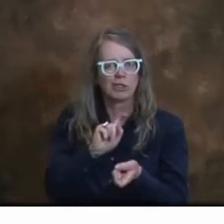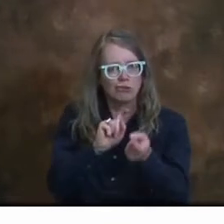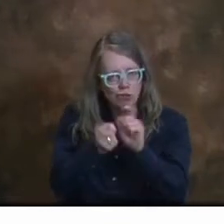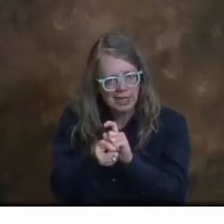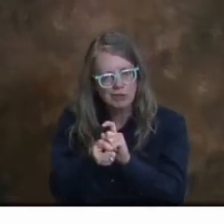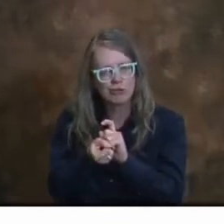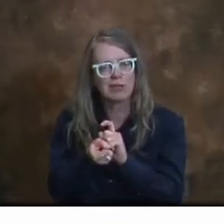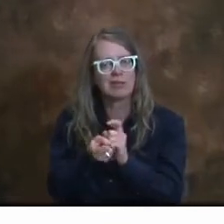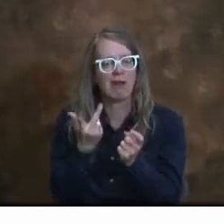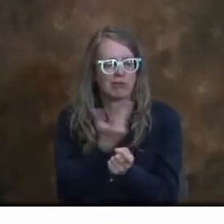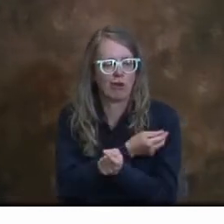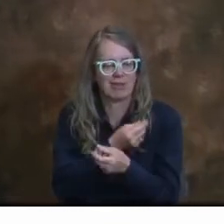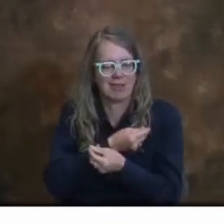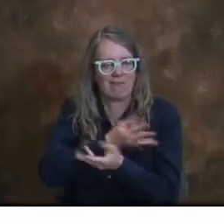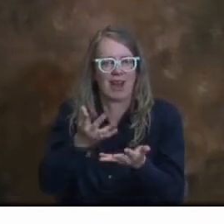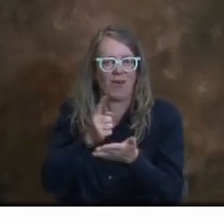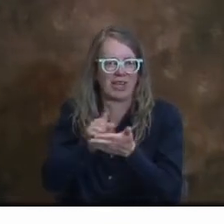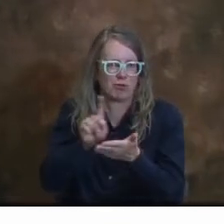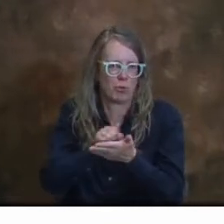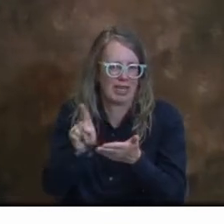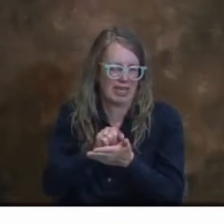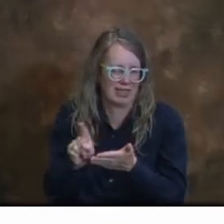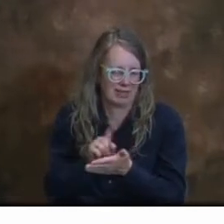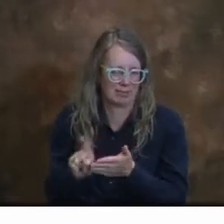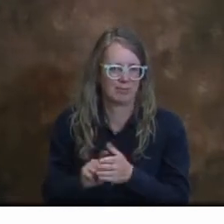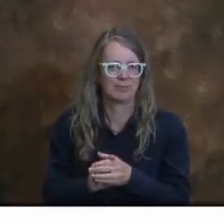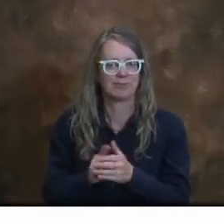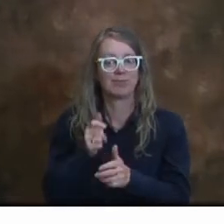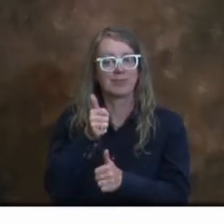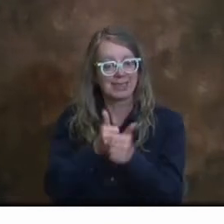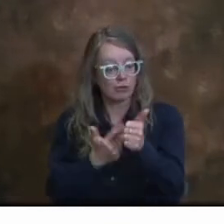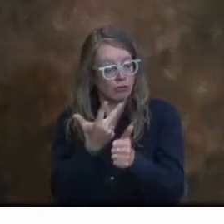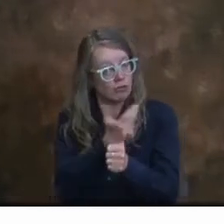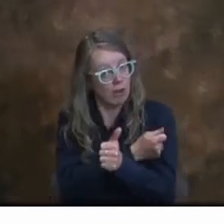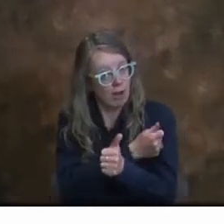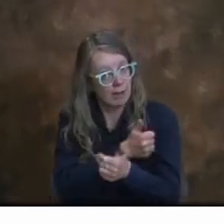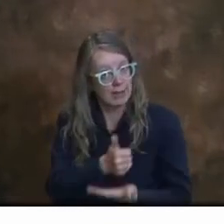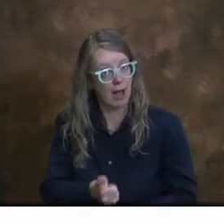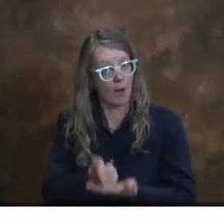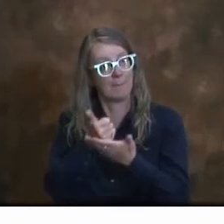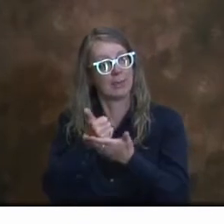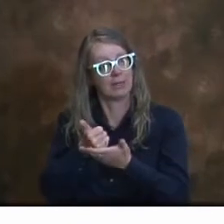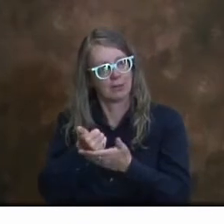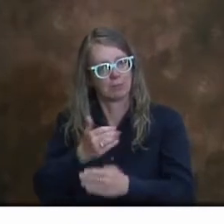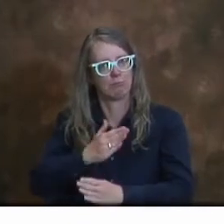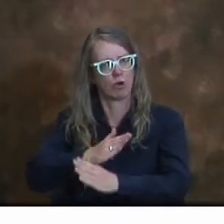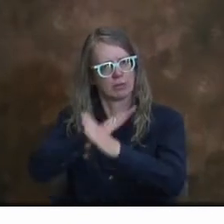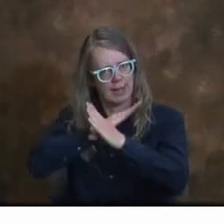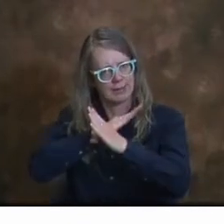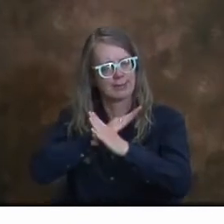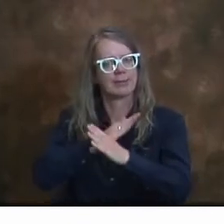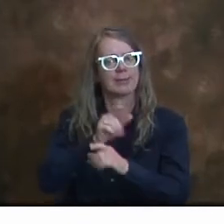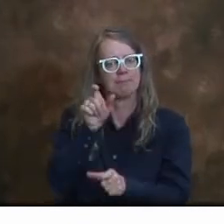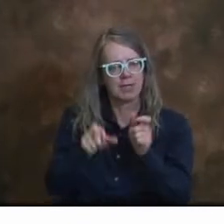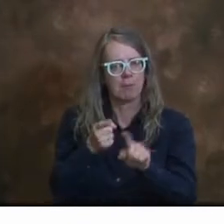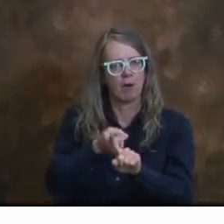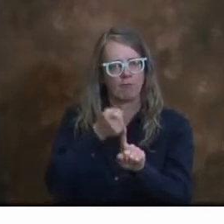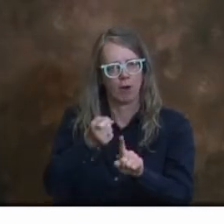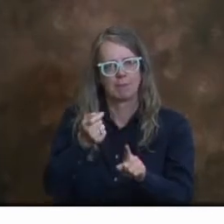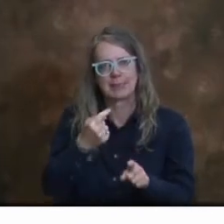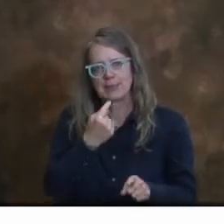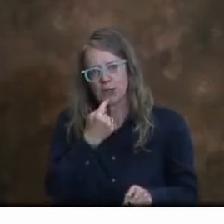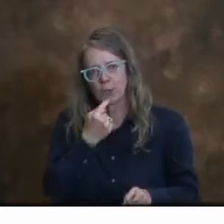last few weeks. Each dose is helping to build a stronger shield of protection from COVID-19, especially against severe illness